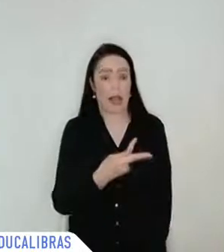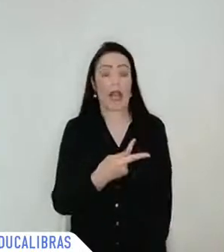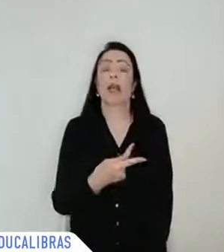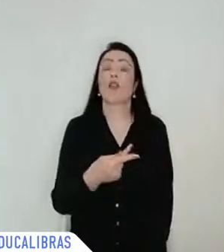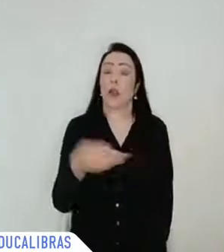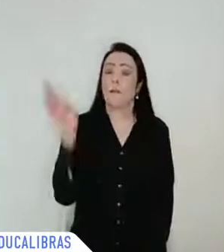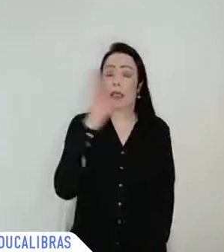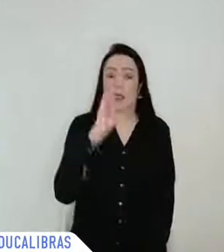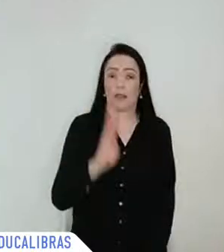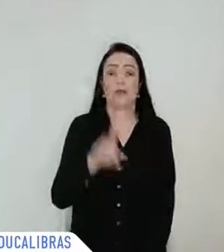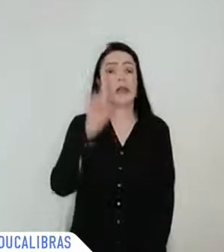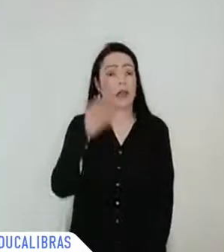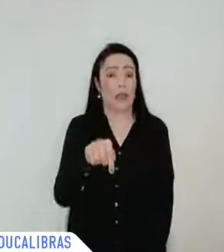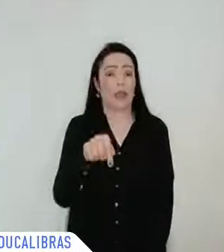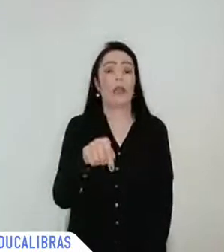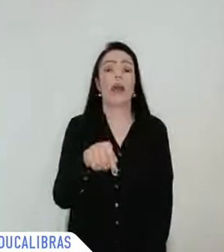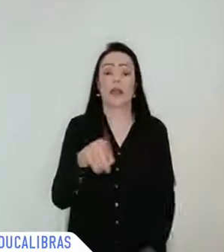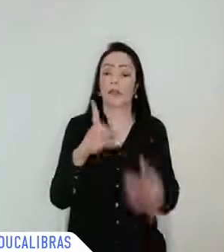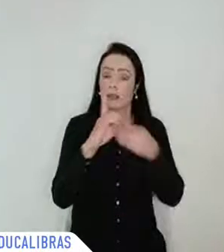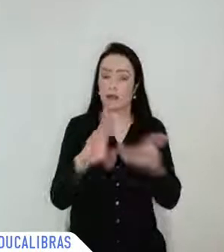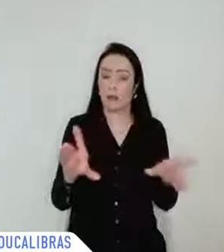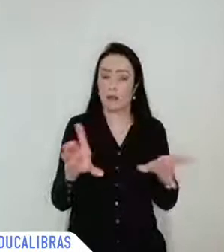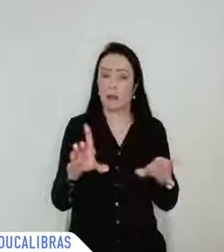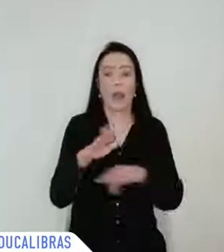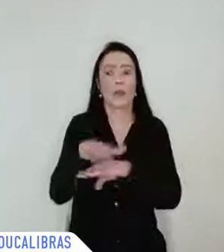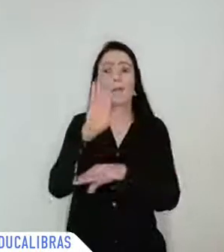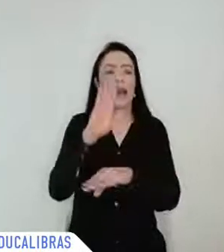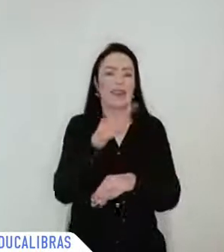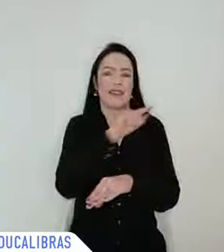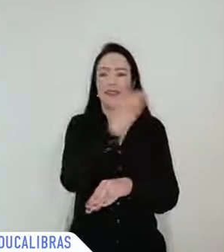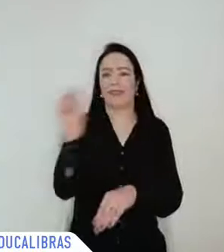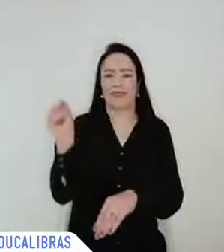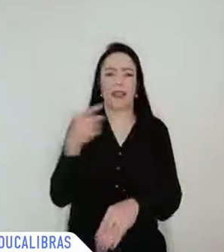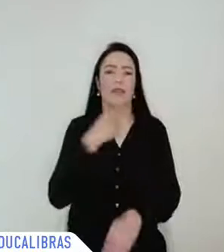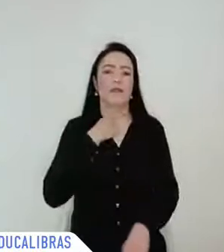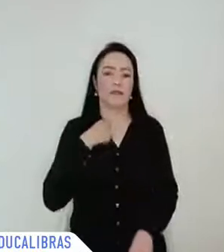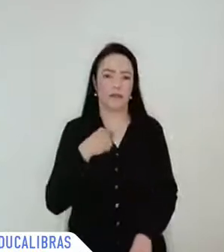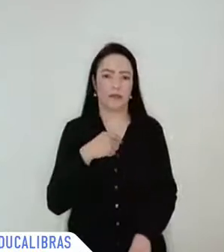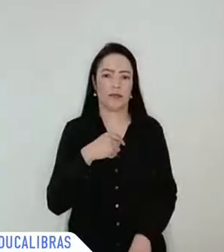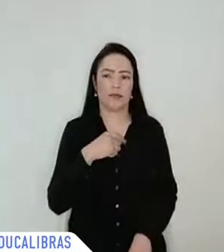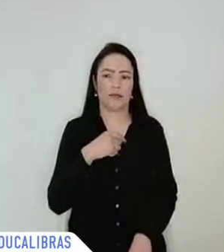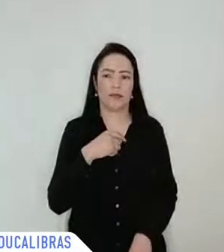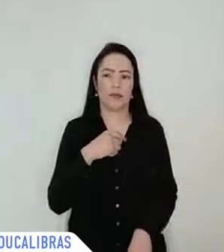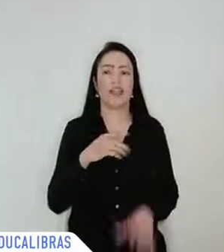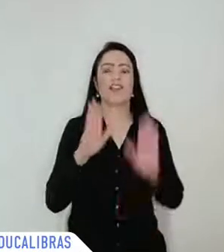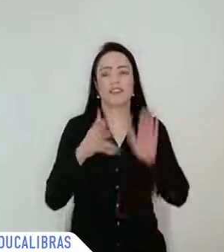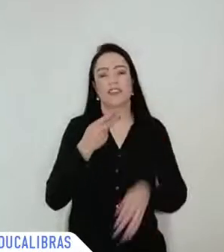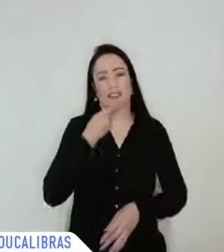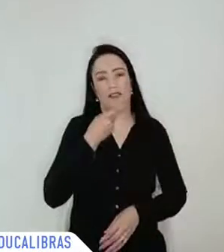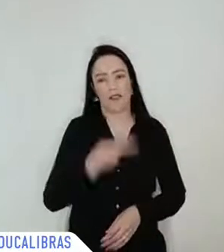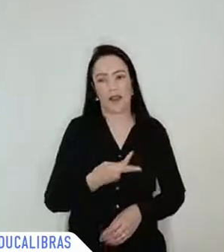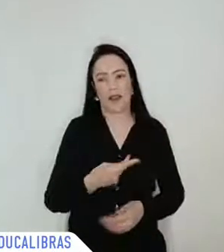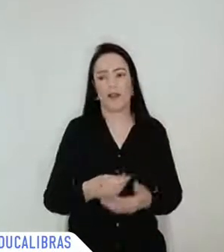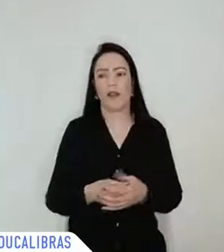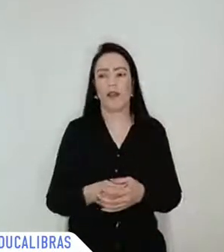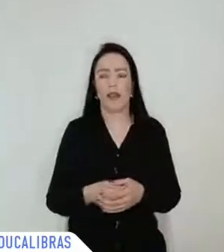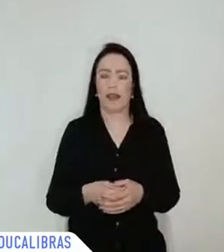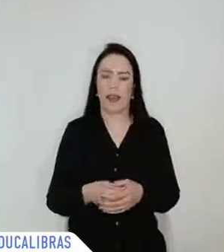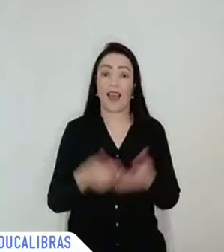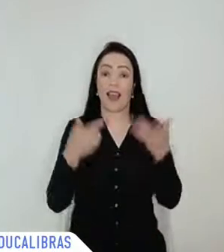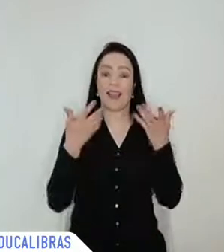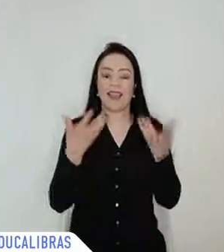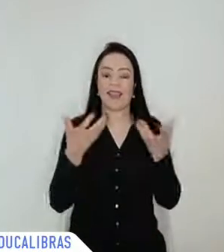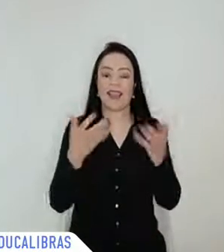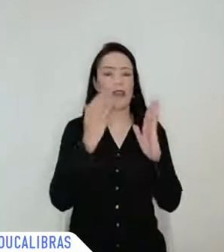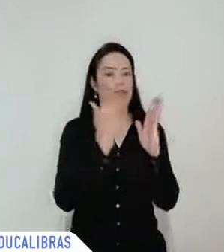times he affirms that Brazil is democratic because it follows the will